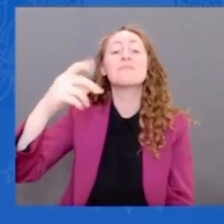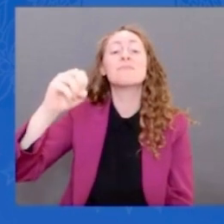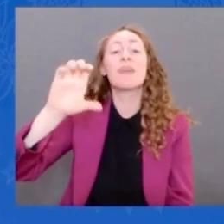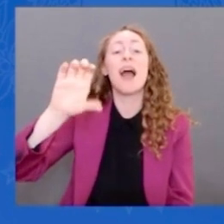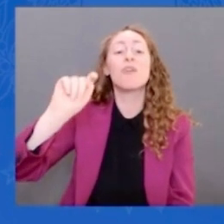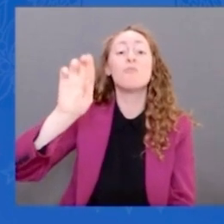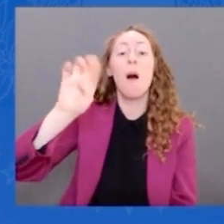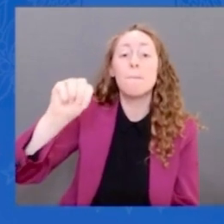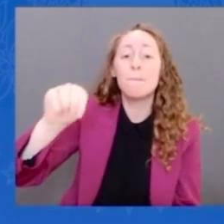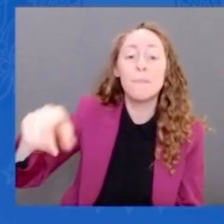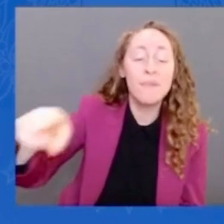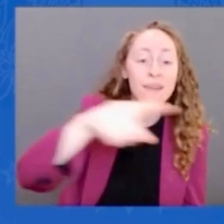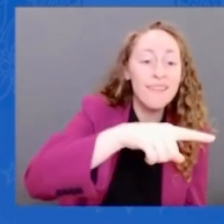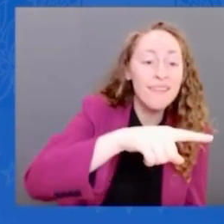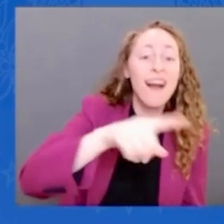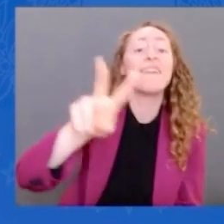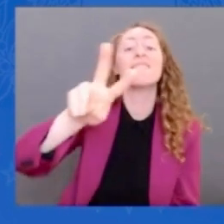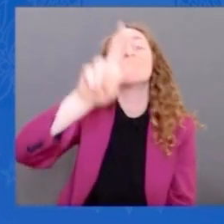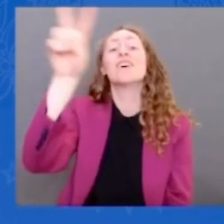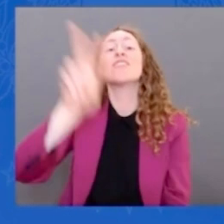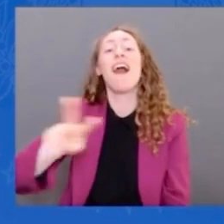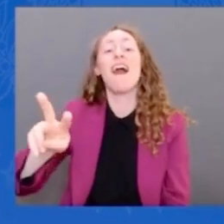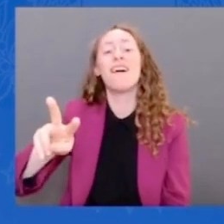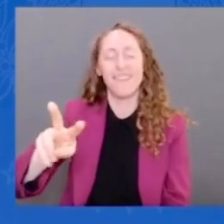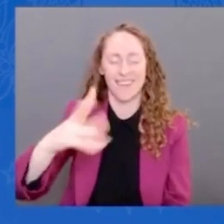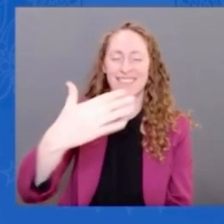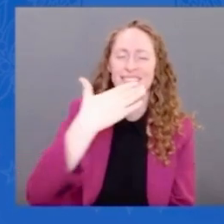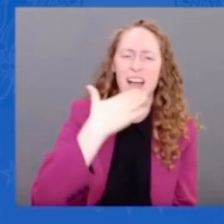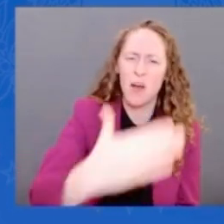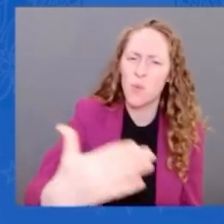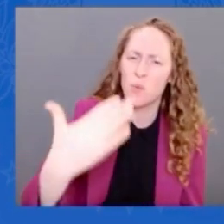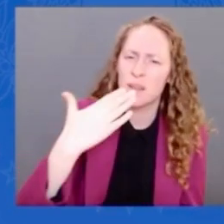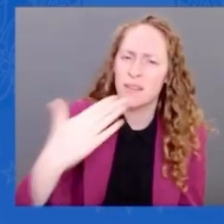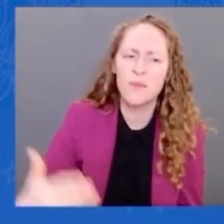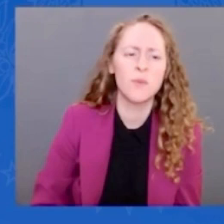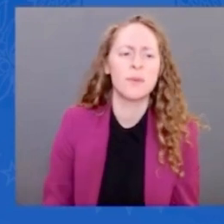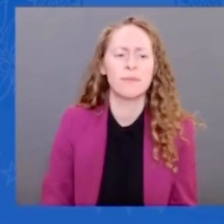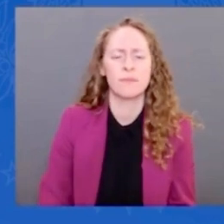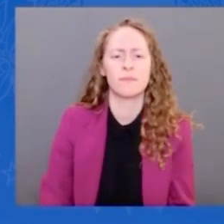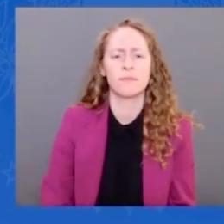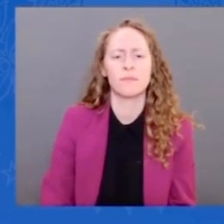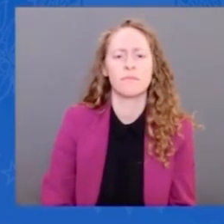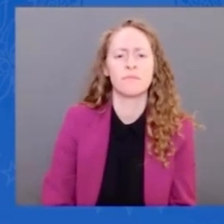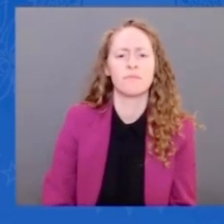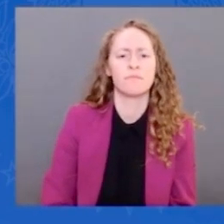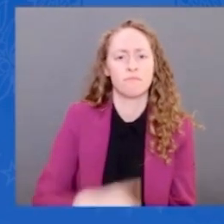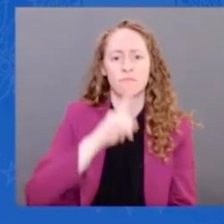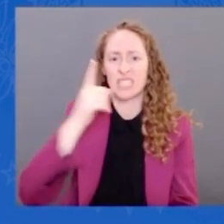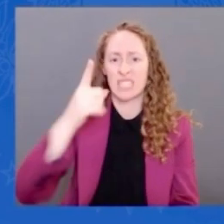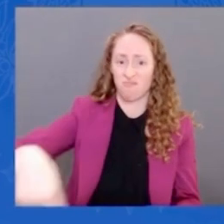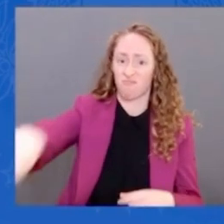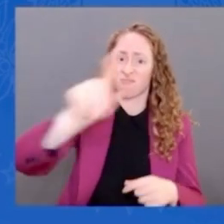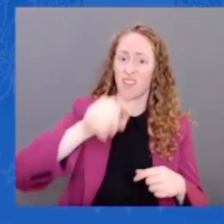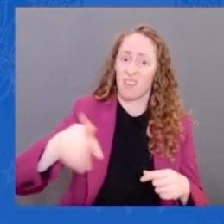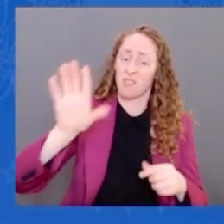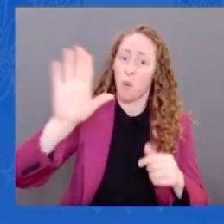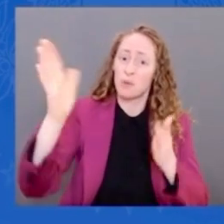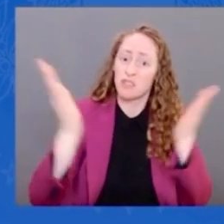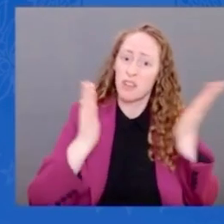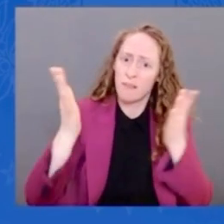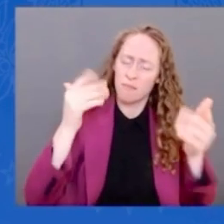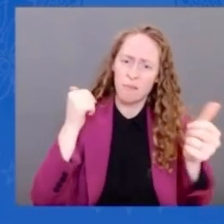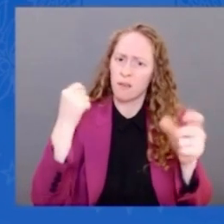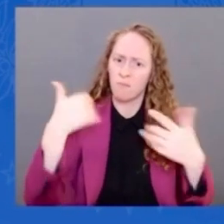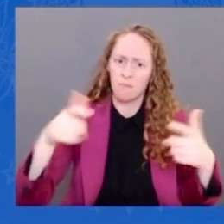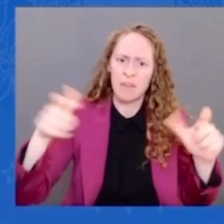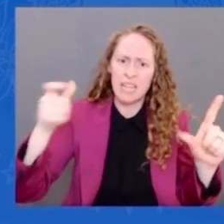Thank you. You're really changing people's lives. You really are. Along with small providers serving rural areas like Jackson Energy Authority